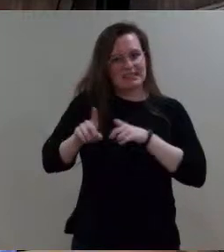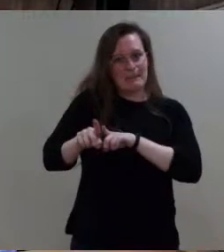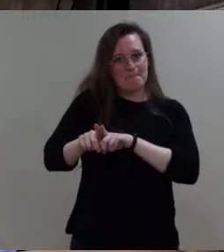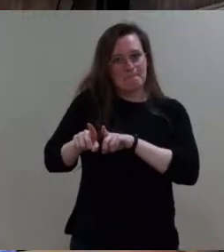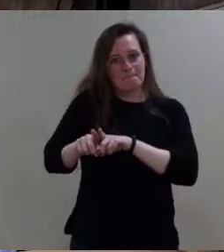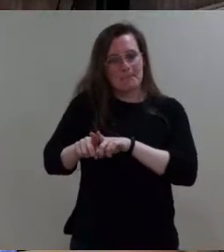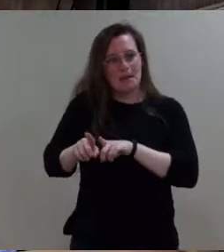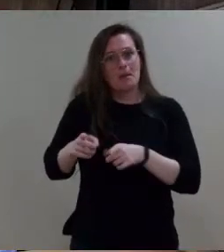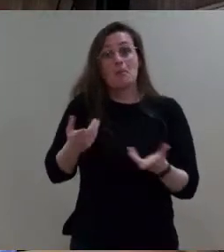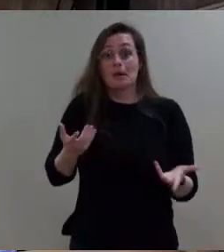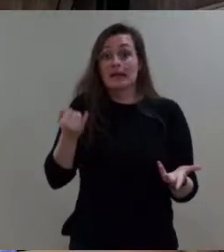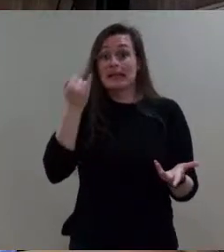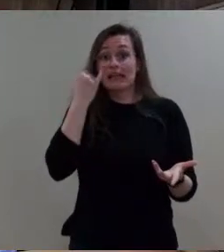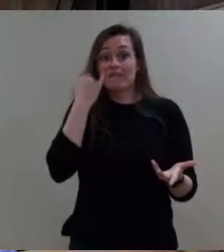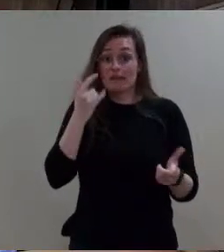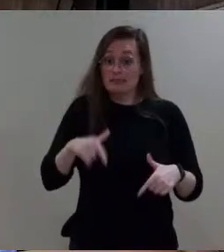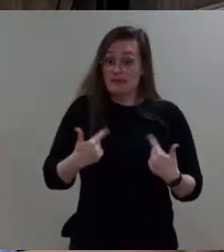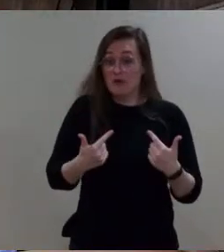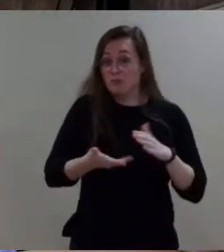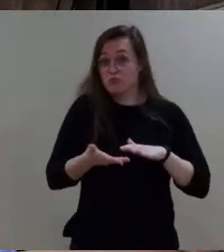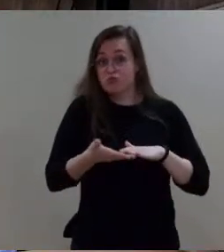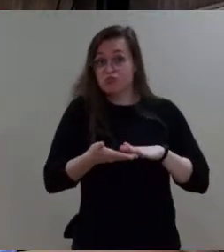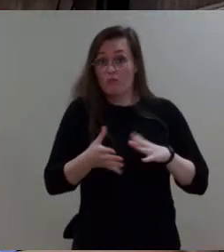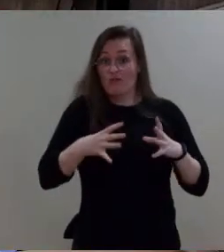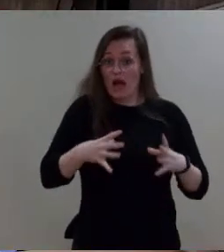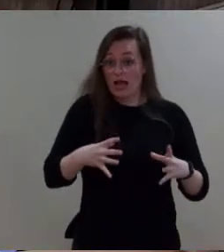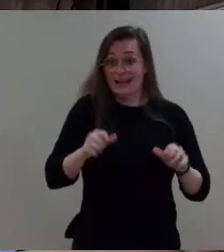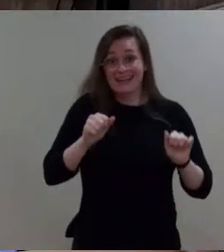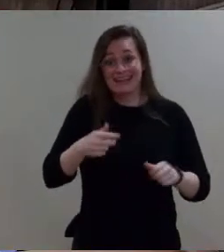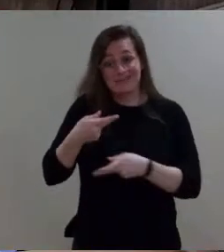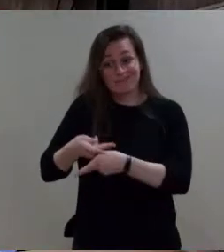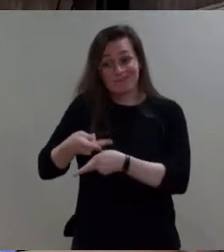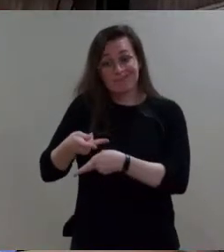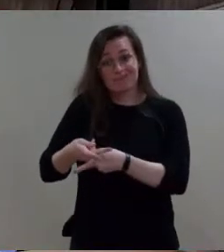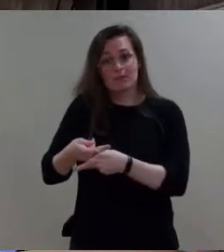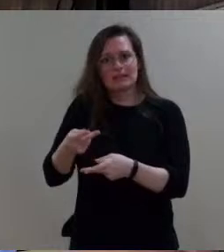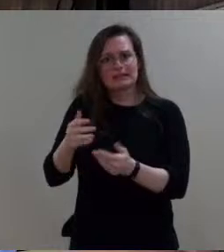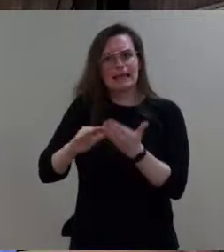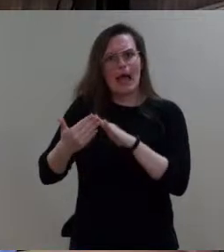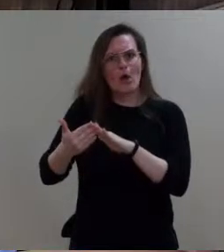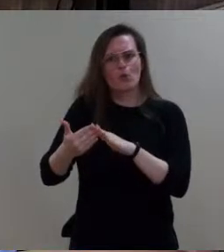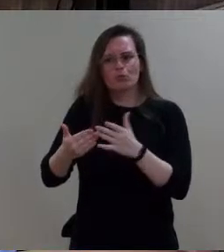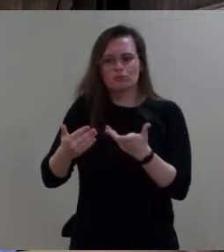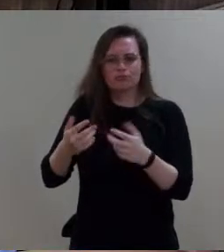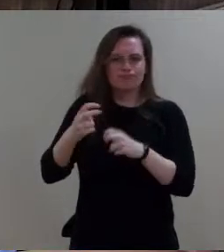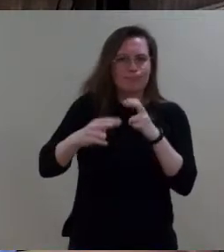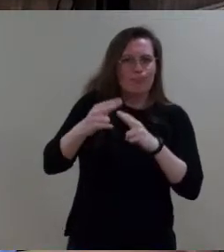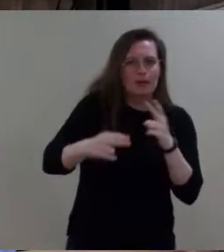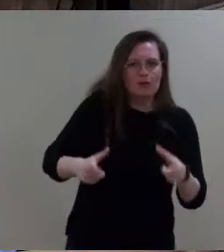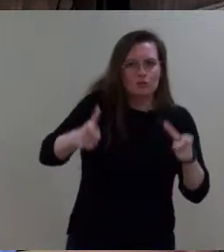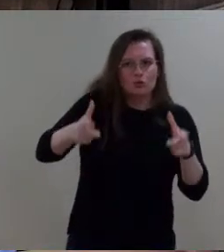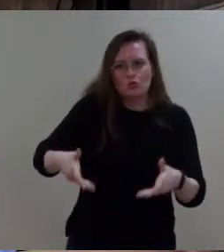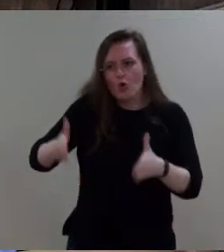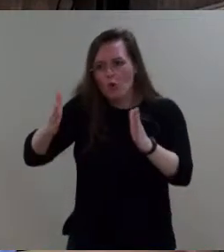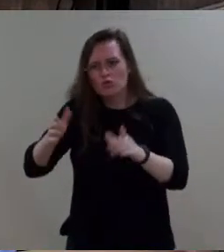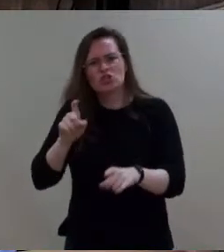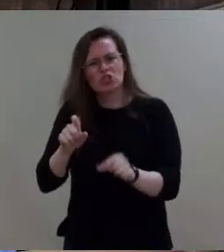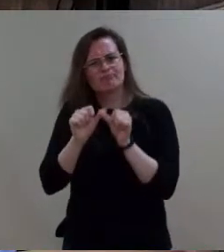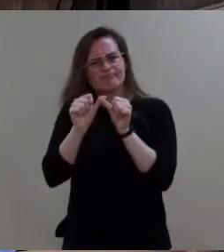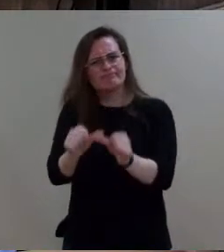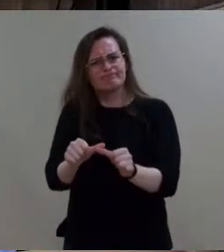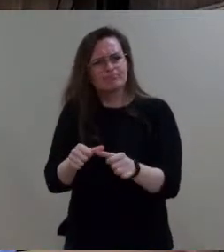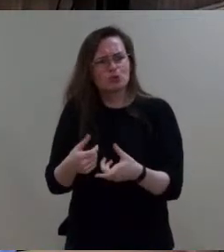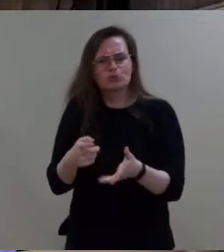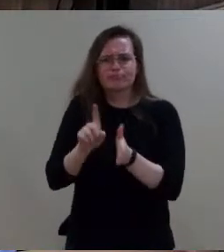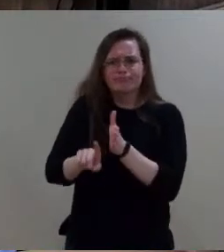were able to look after the infrastructure in the town, it should have been looked after. And so I shouldn't have come in here with